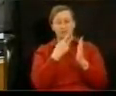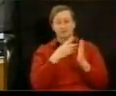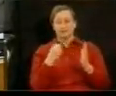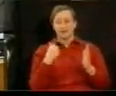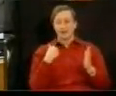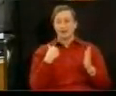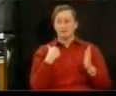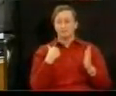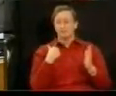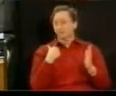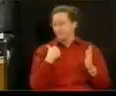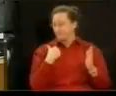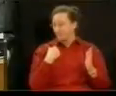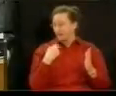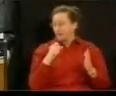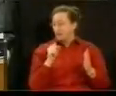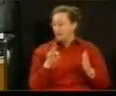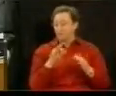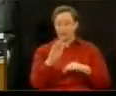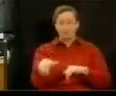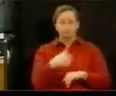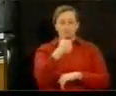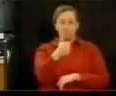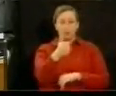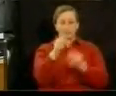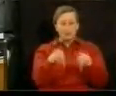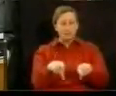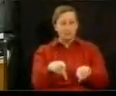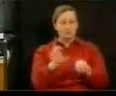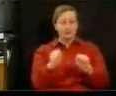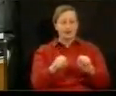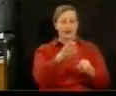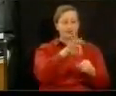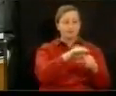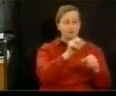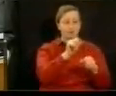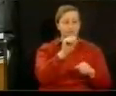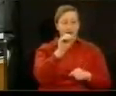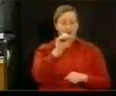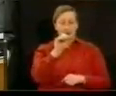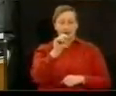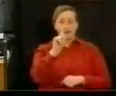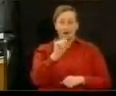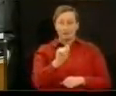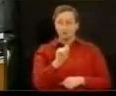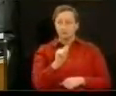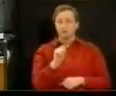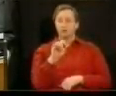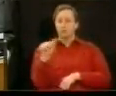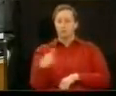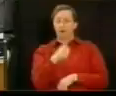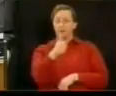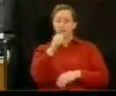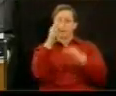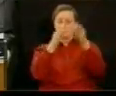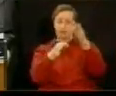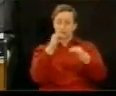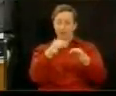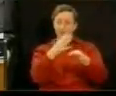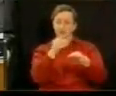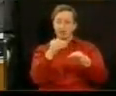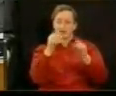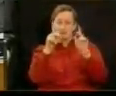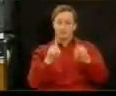anybody, they can vote them out. That has happened before. We appointed a judge here not too long ago, and the people corrected us at the